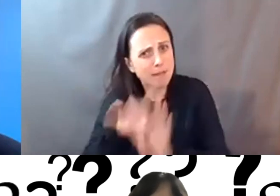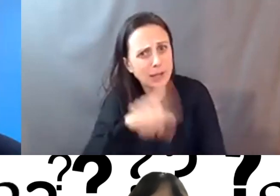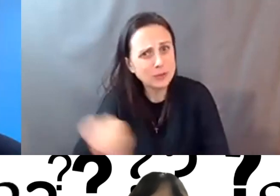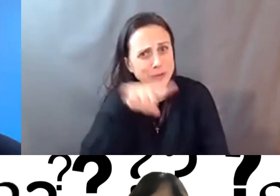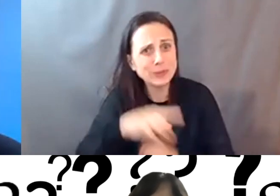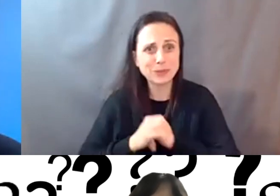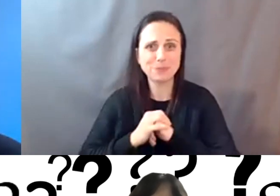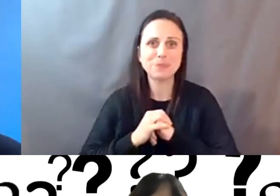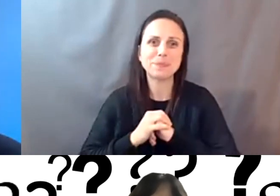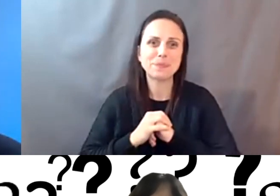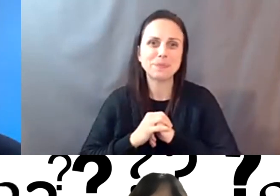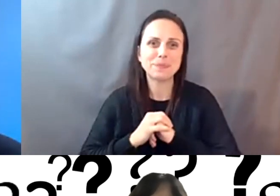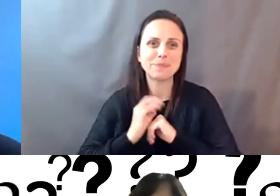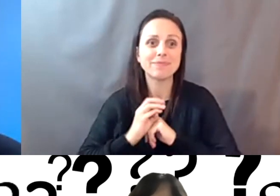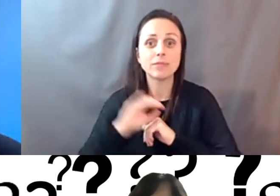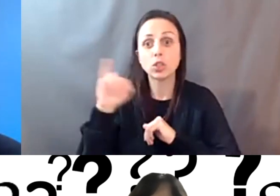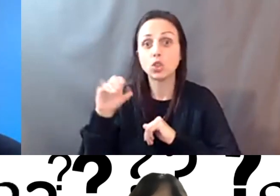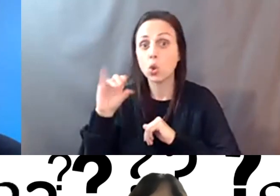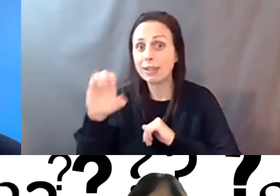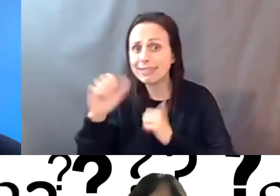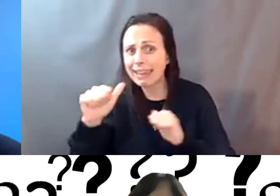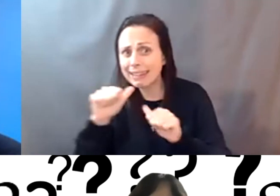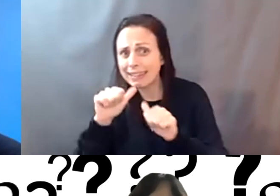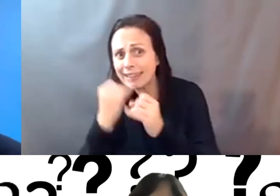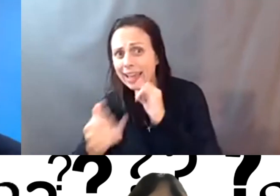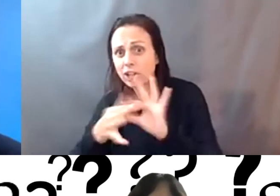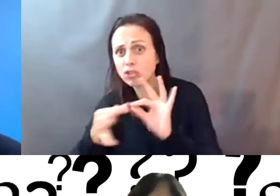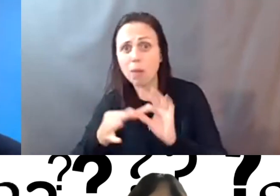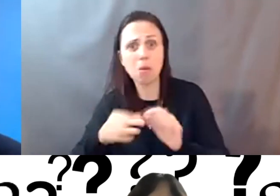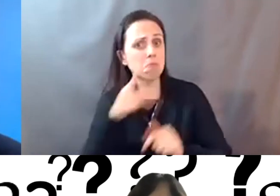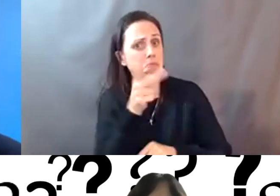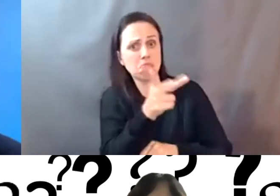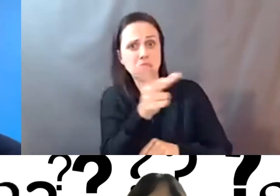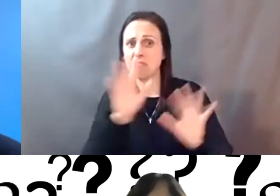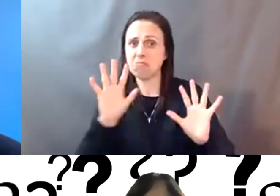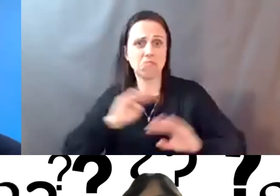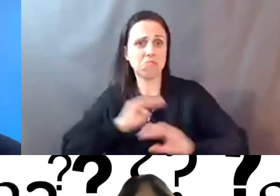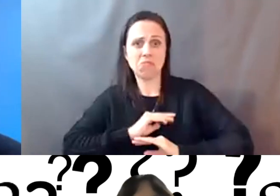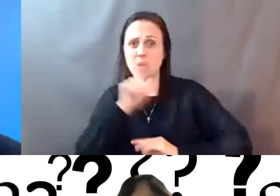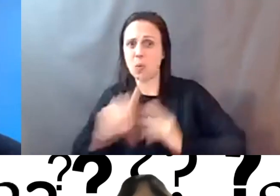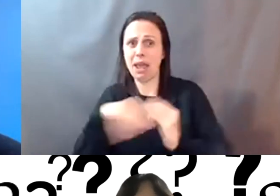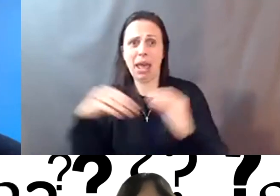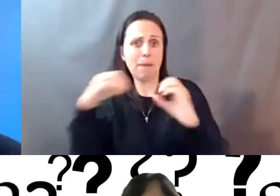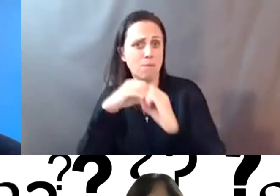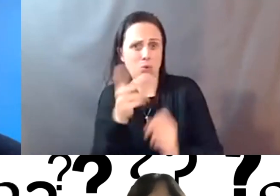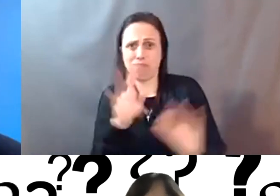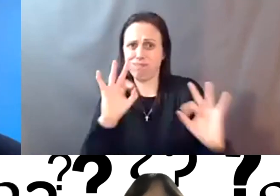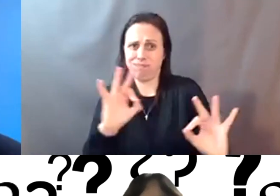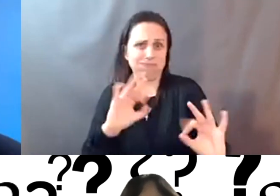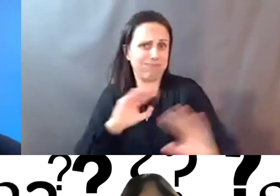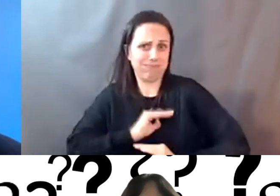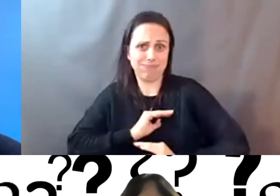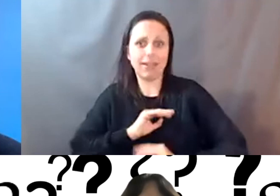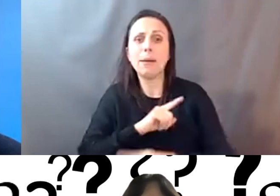Go be found. Joyce, something else? Those are pretty great last words. So I feel like I don't want to add any more last words after that. But